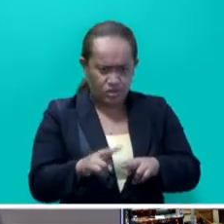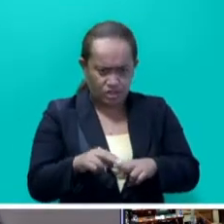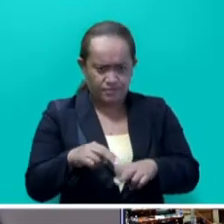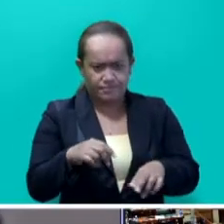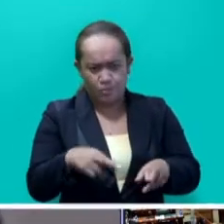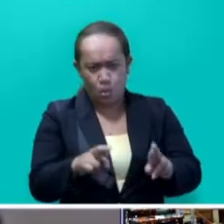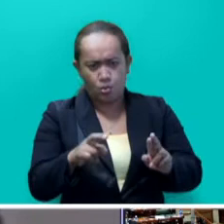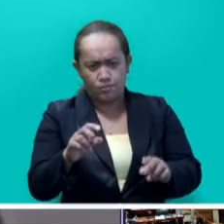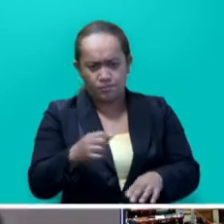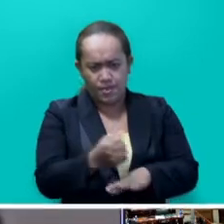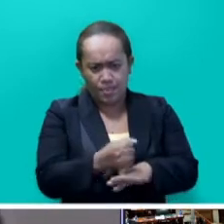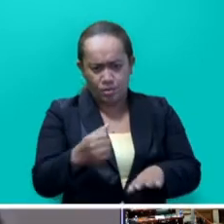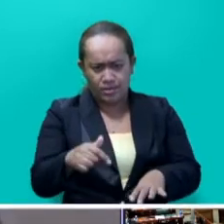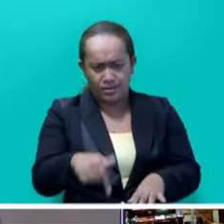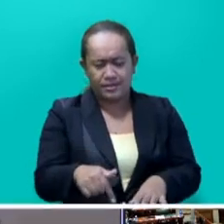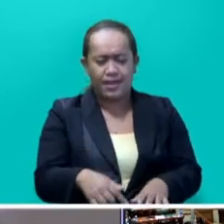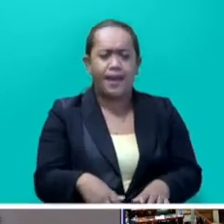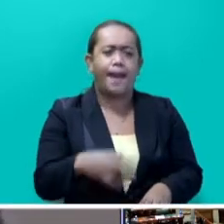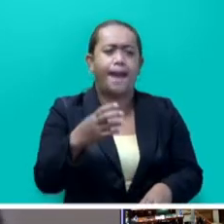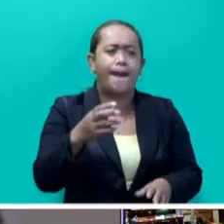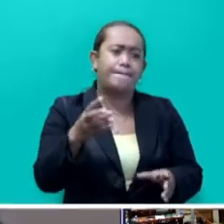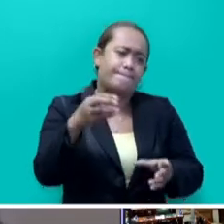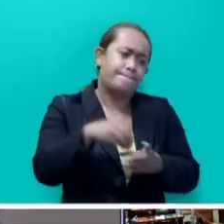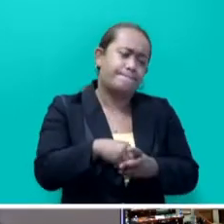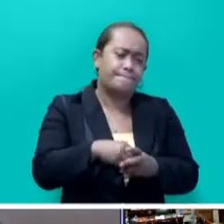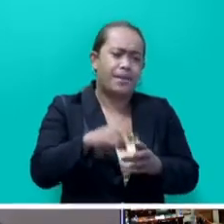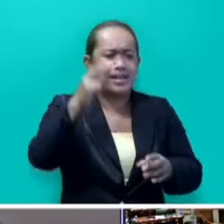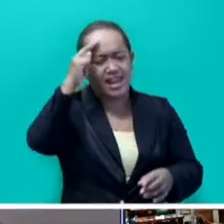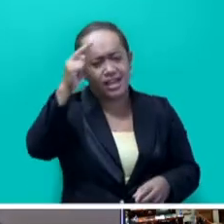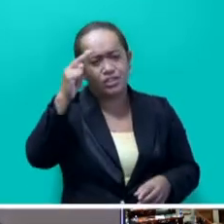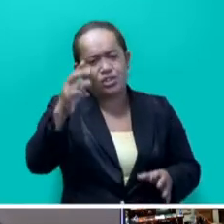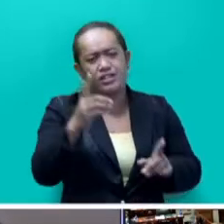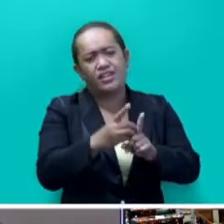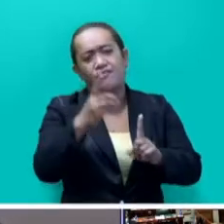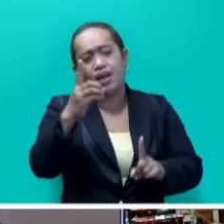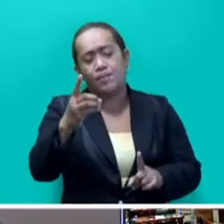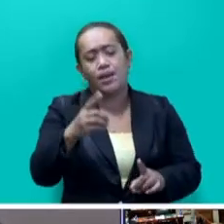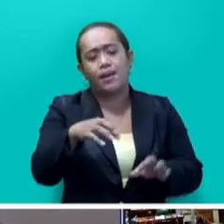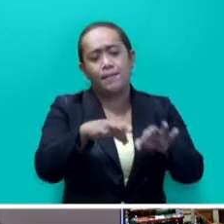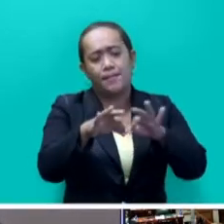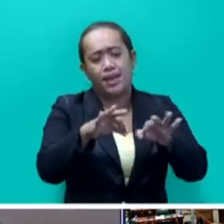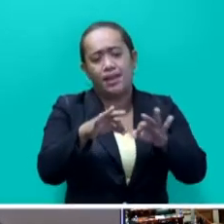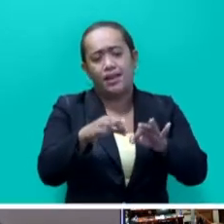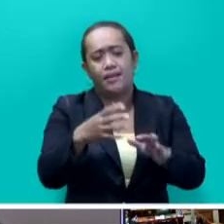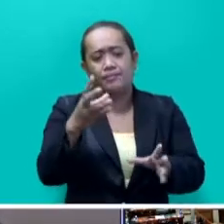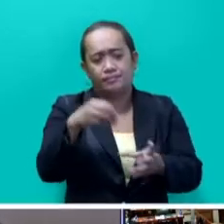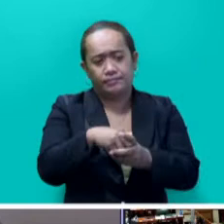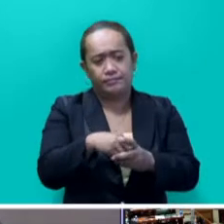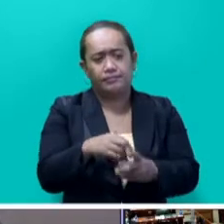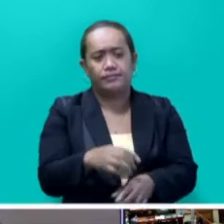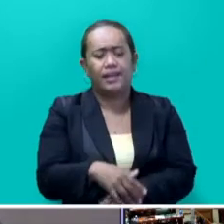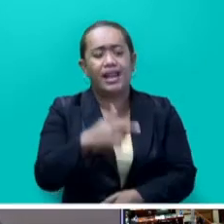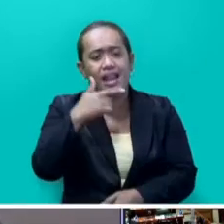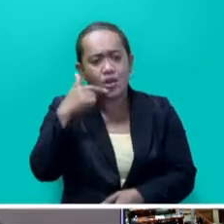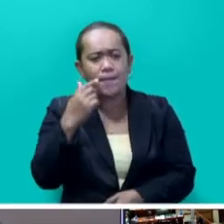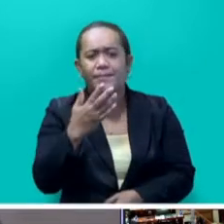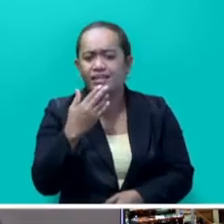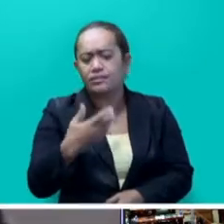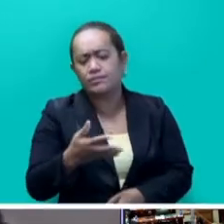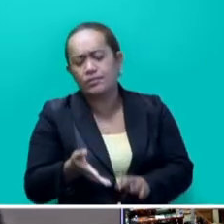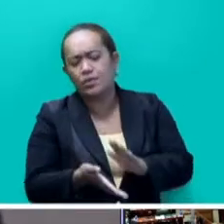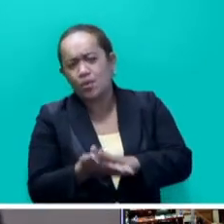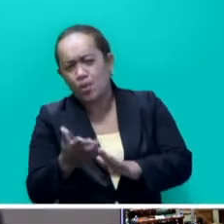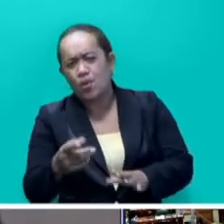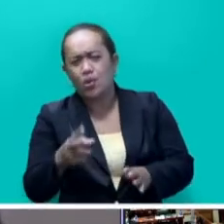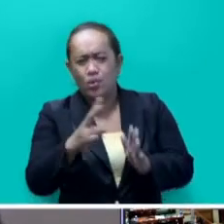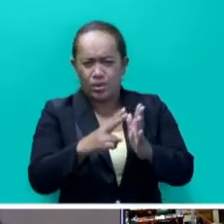actually part of our National Development Plan. These things need to be realized. Go read the National Development Plan, Honorable Gary Tambua. You will see what we're actually